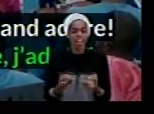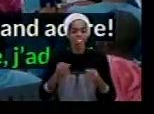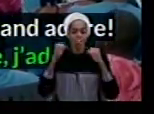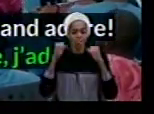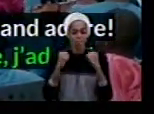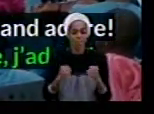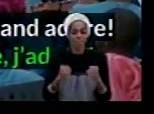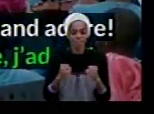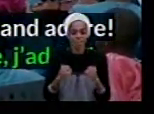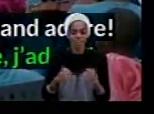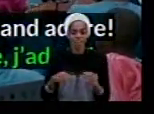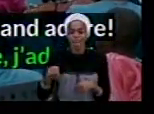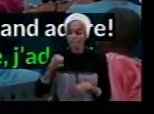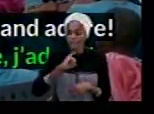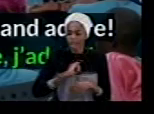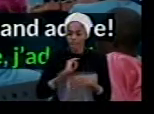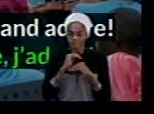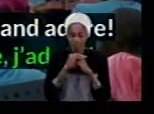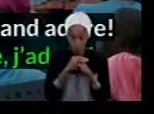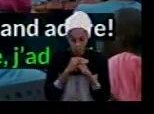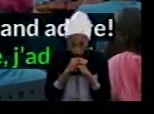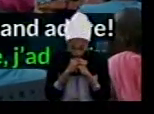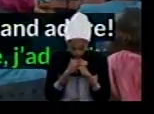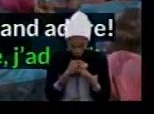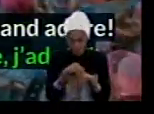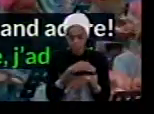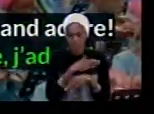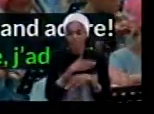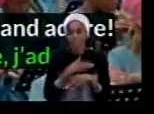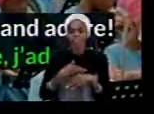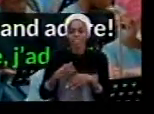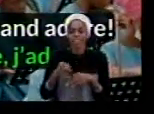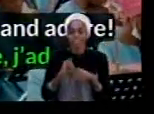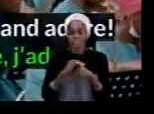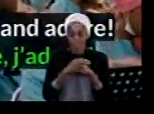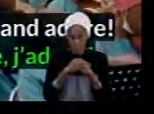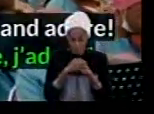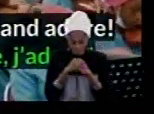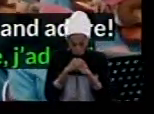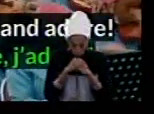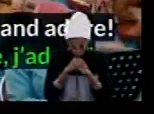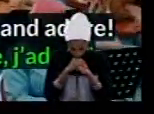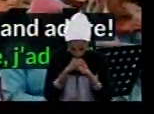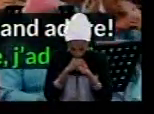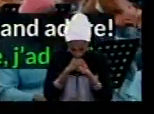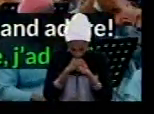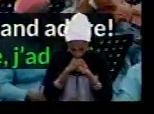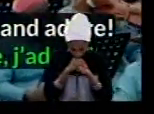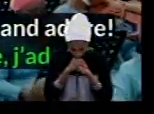the power, I worship and